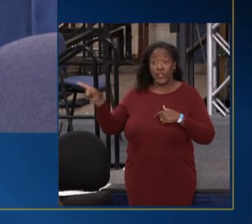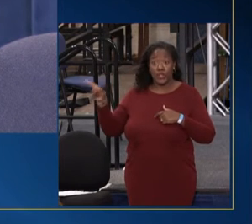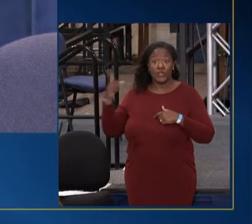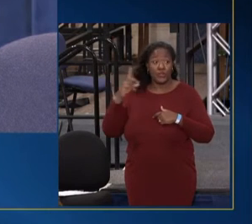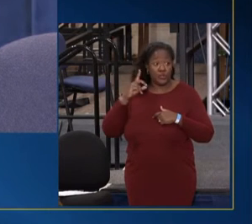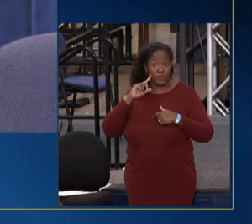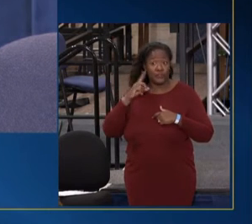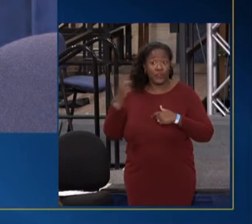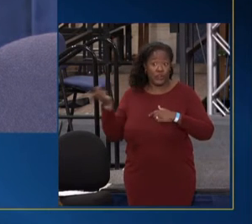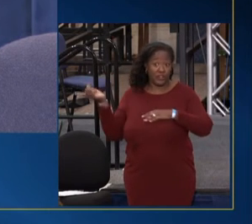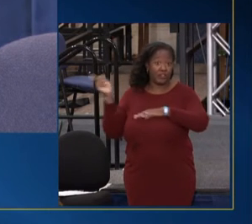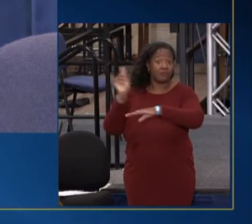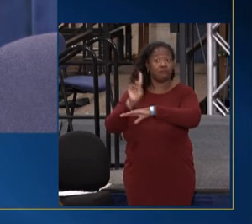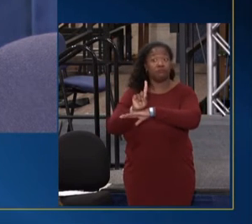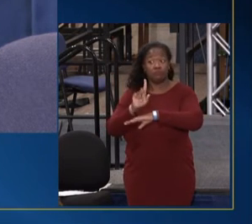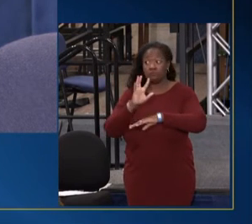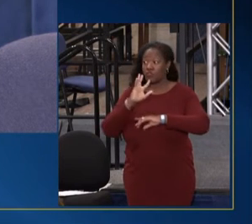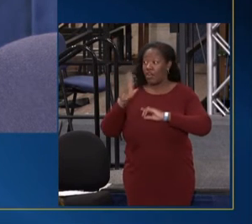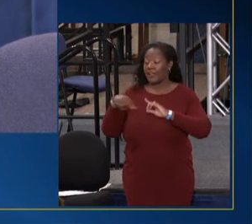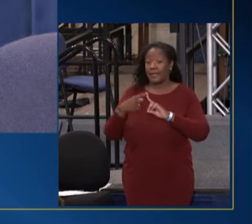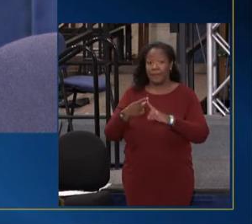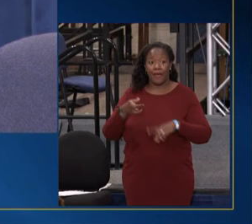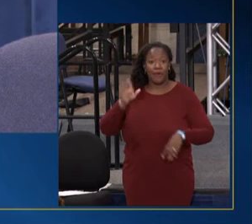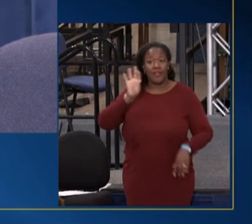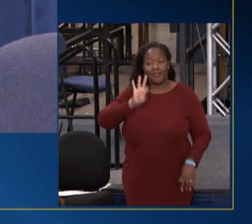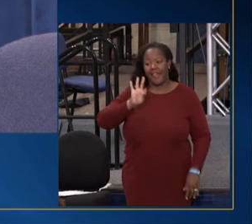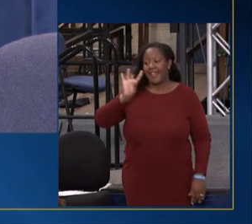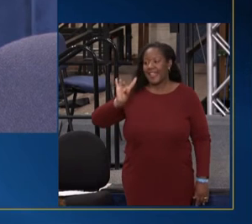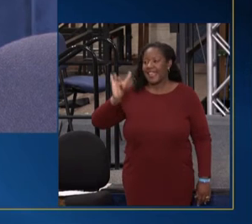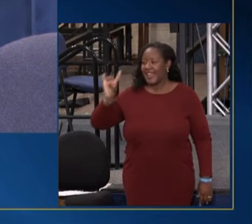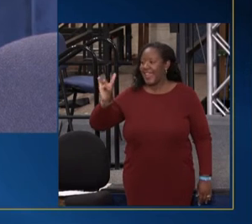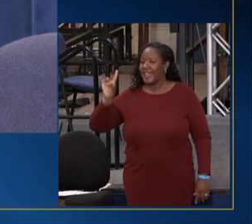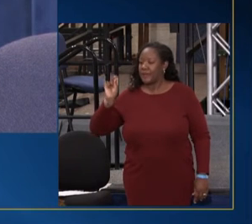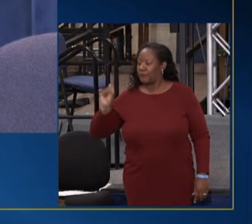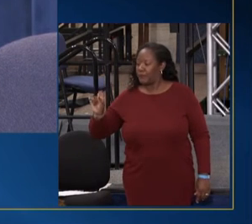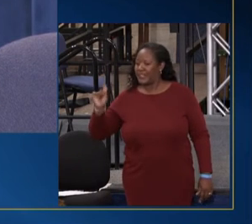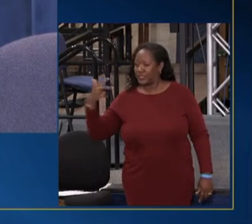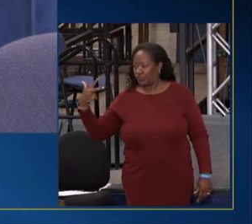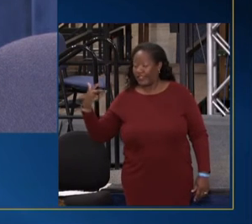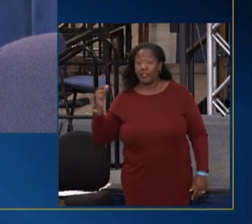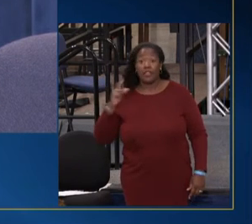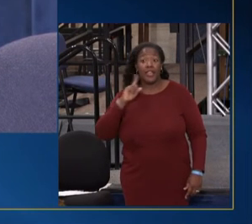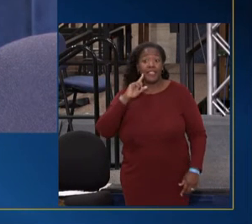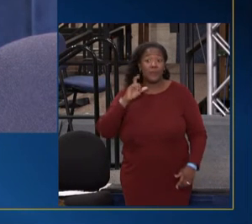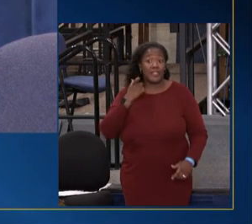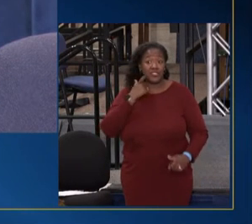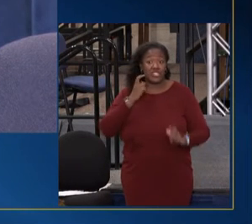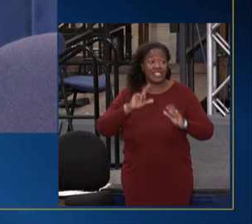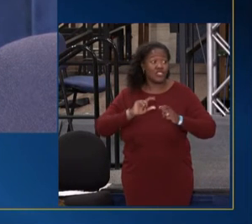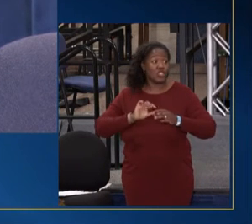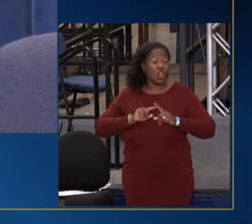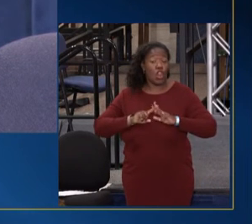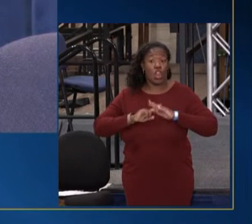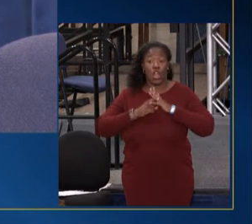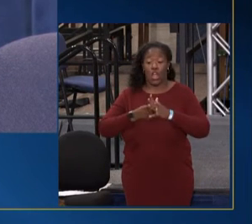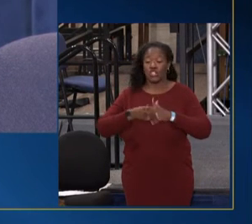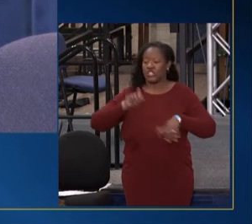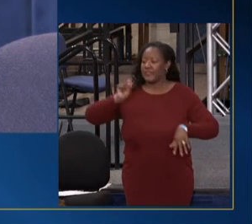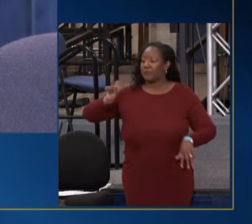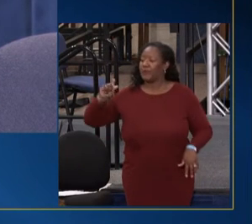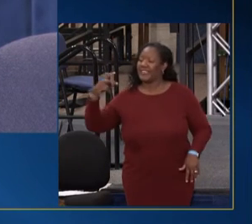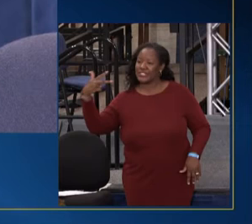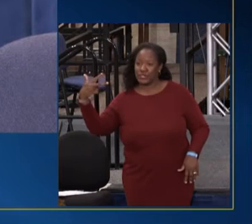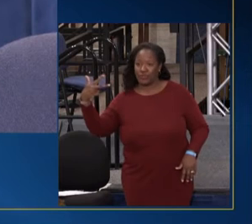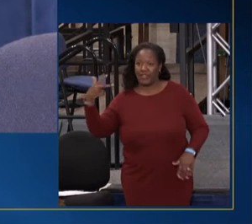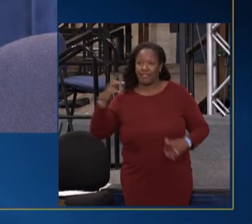press secretary talk about 988 Press 3 option. So we launched in September of last year the Press 3 option, which